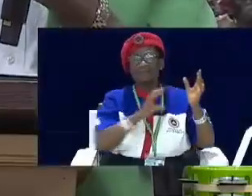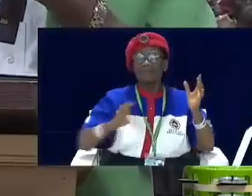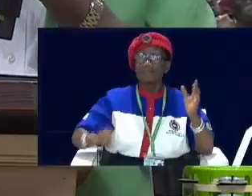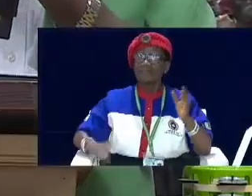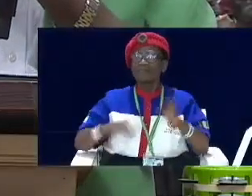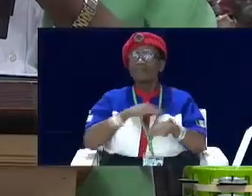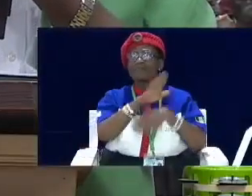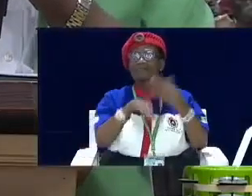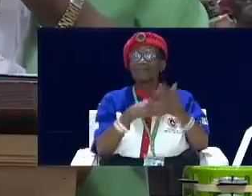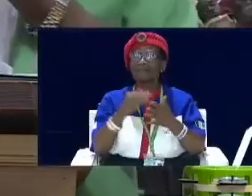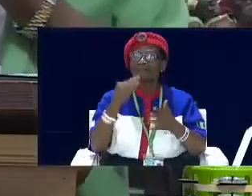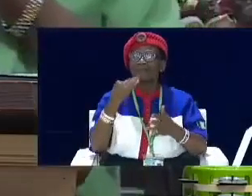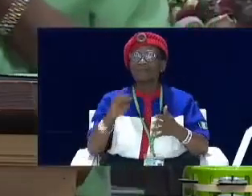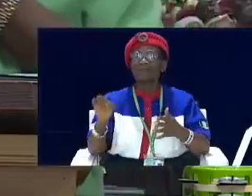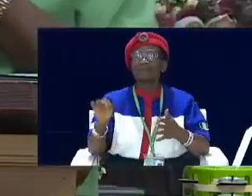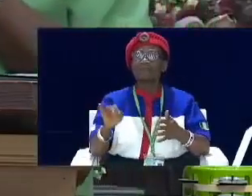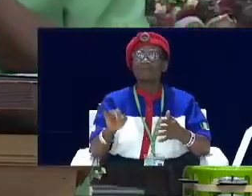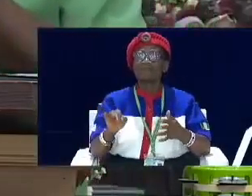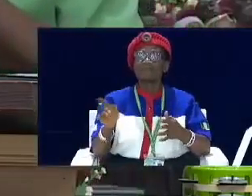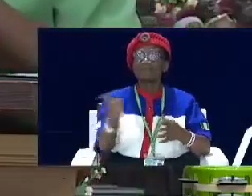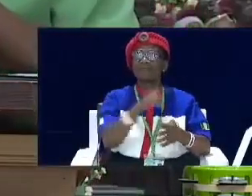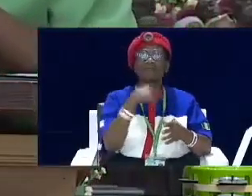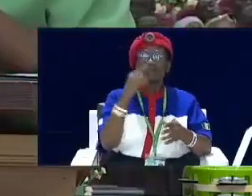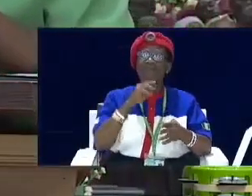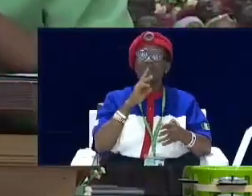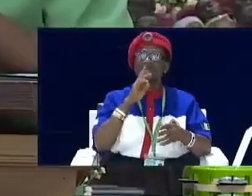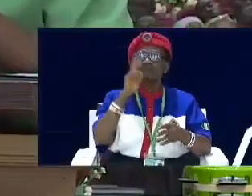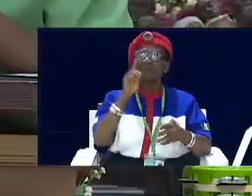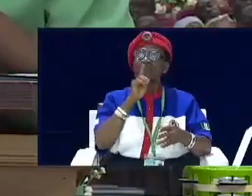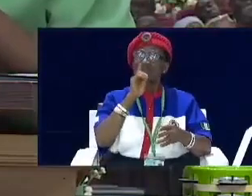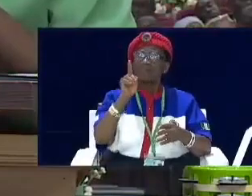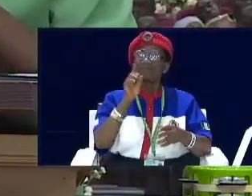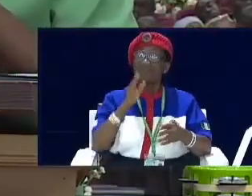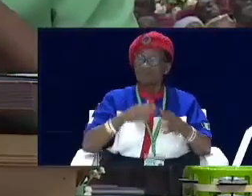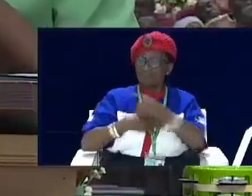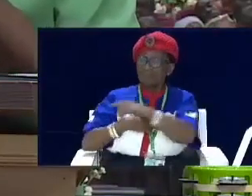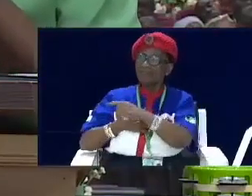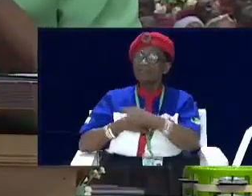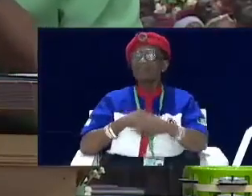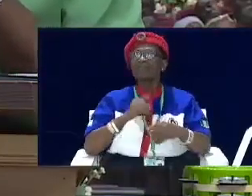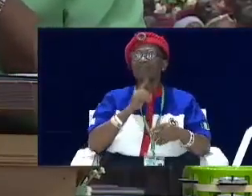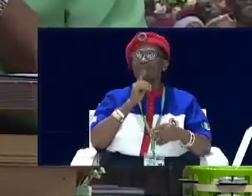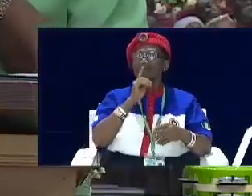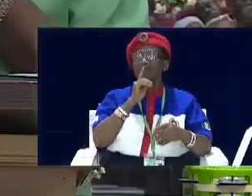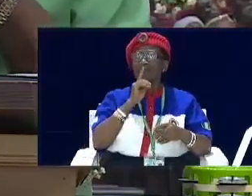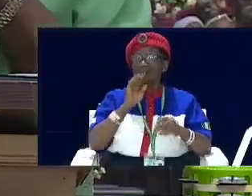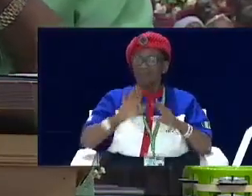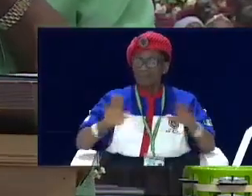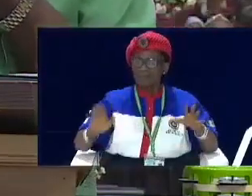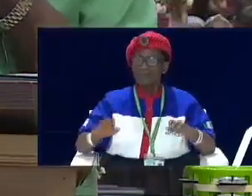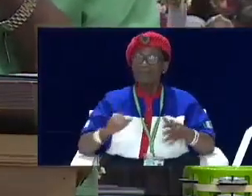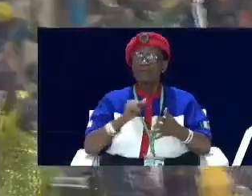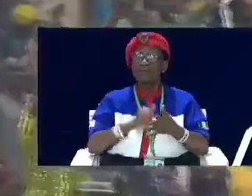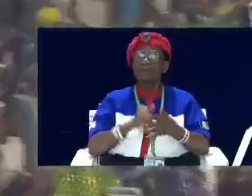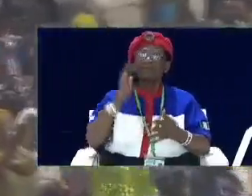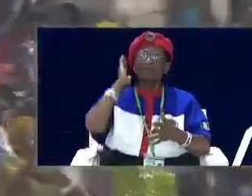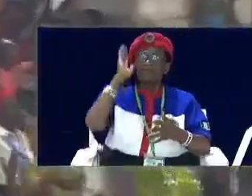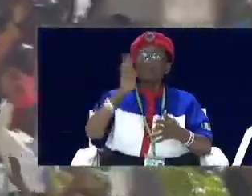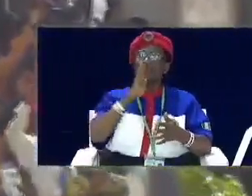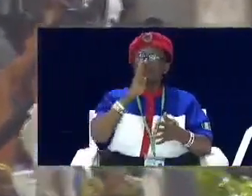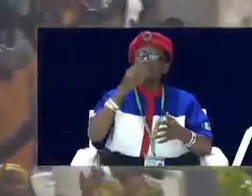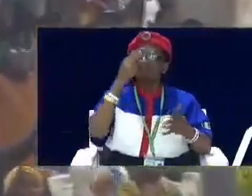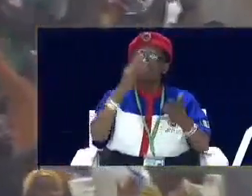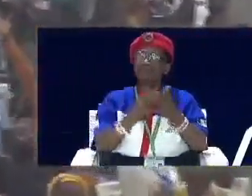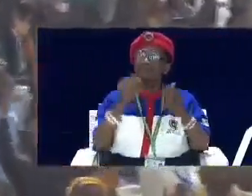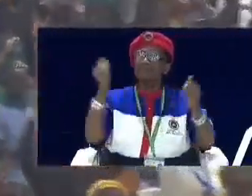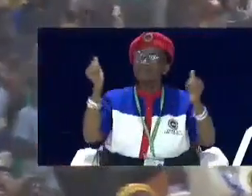All of those of you who are genuinely my children. Gbogbo eyin ti ejo mo mi ni toto. It shall be well with you.